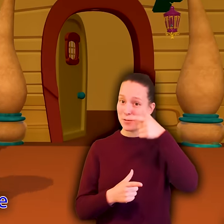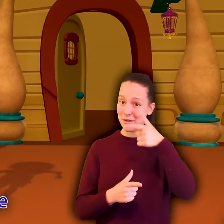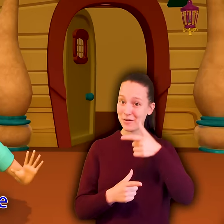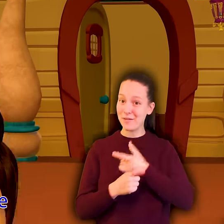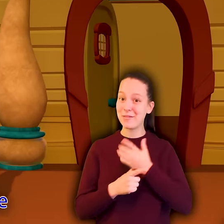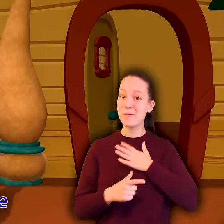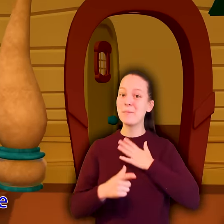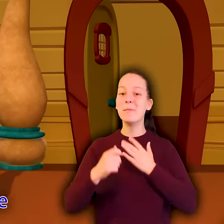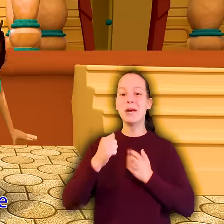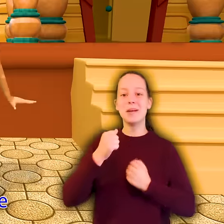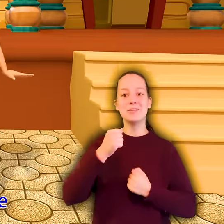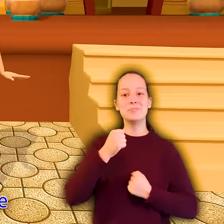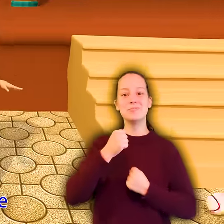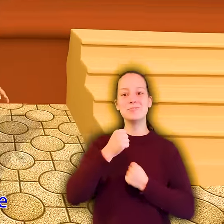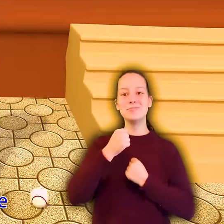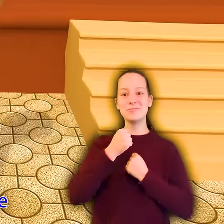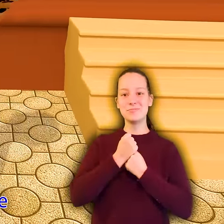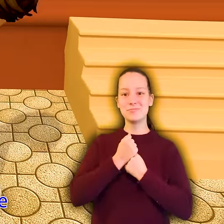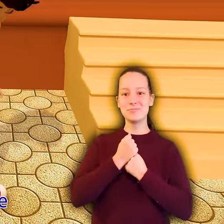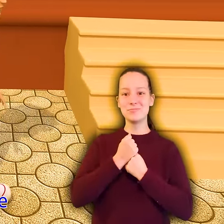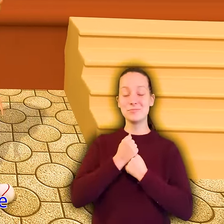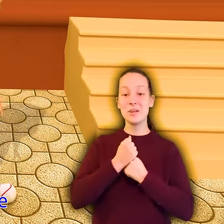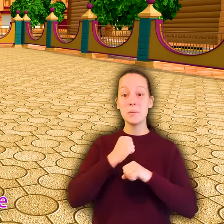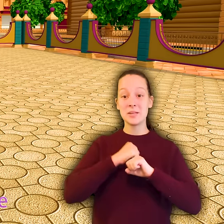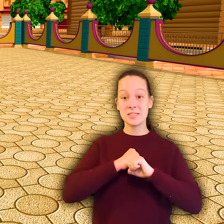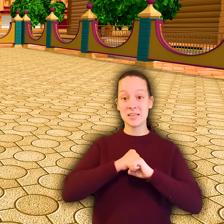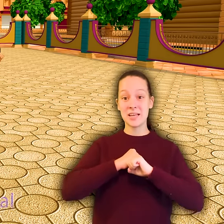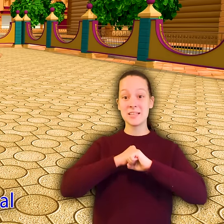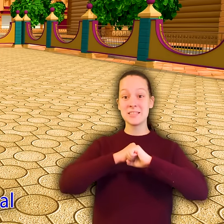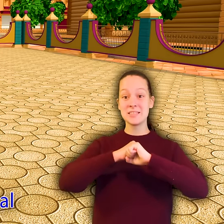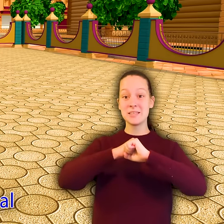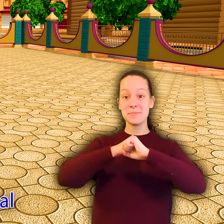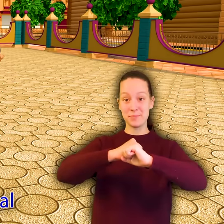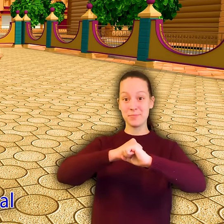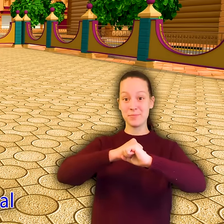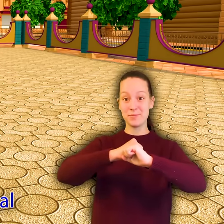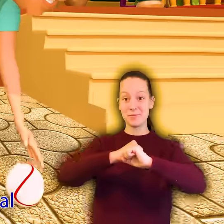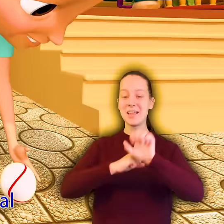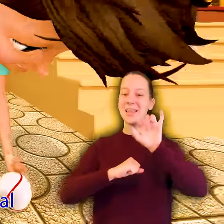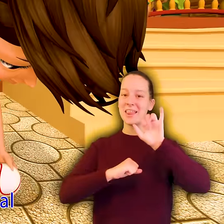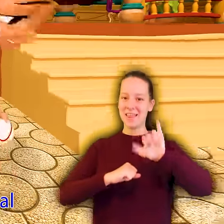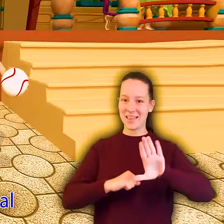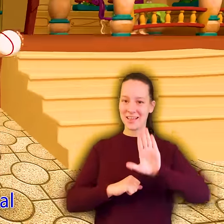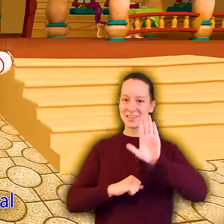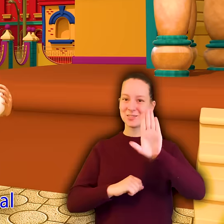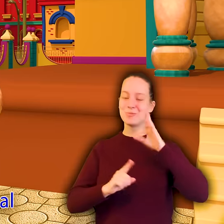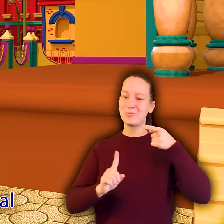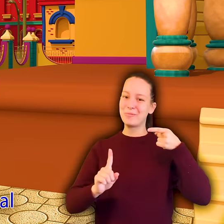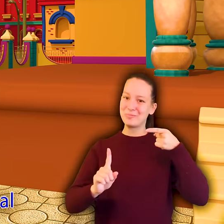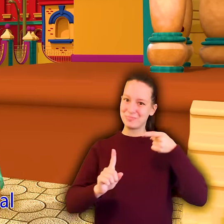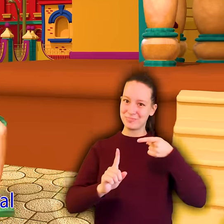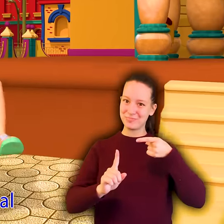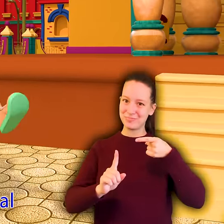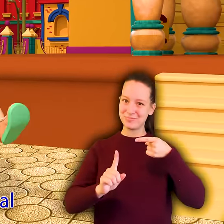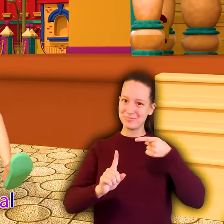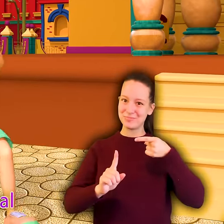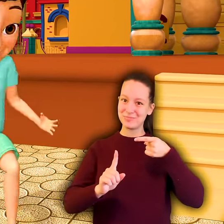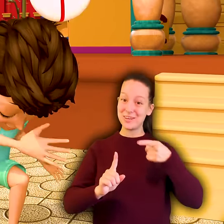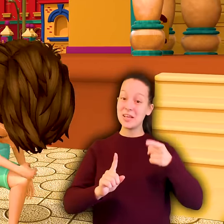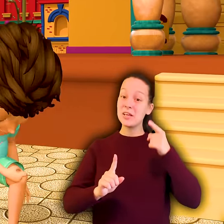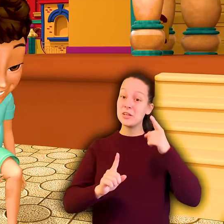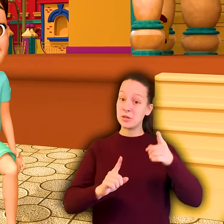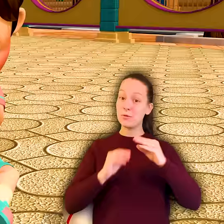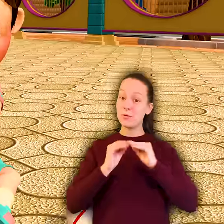brother brother my backbone protecting me is your only